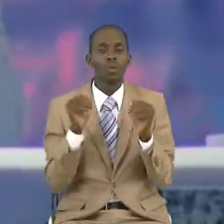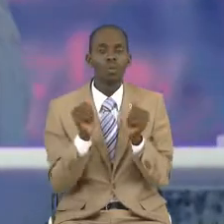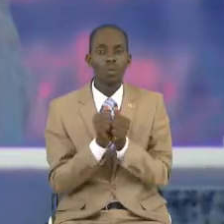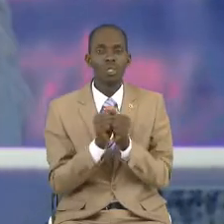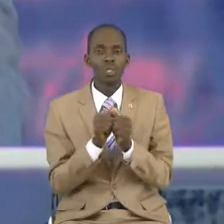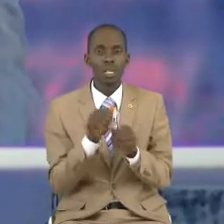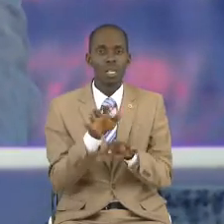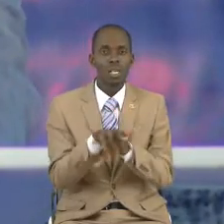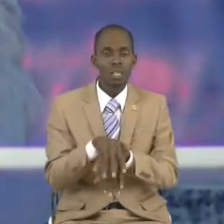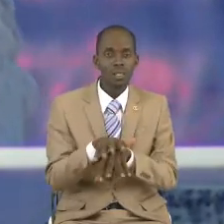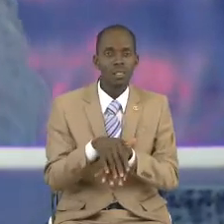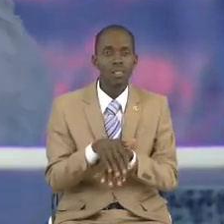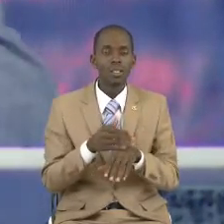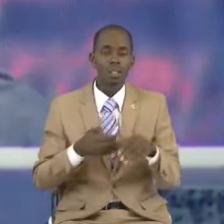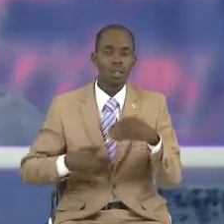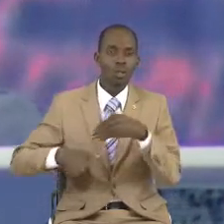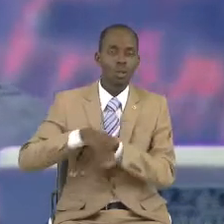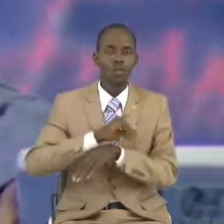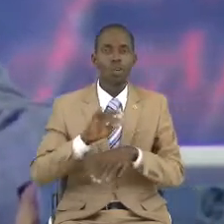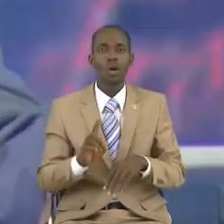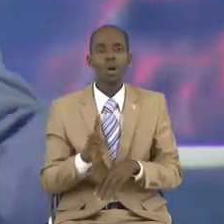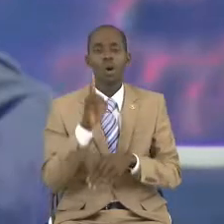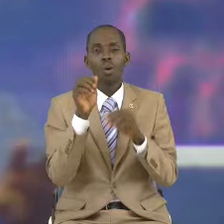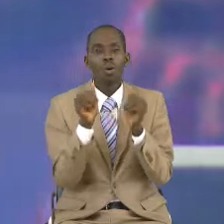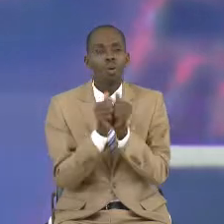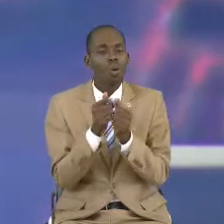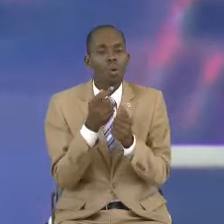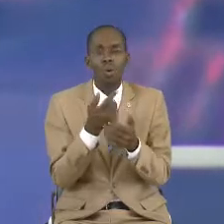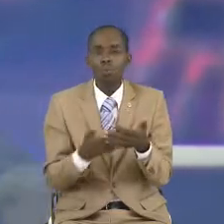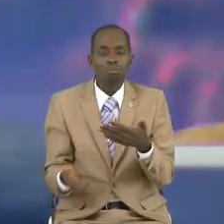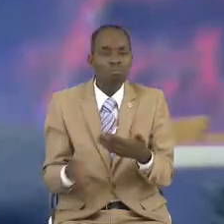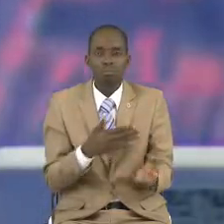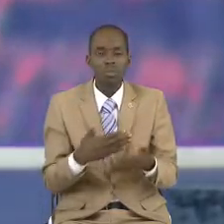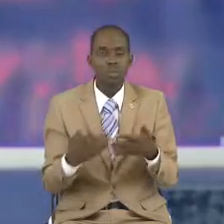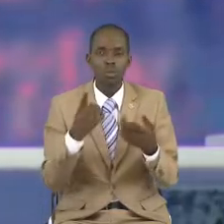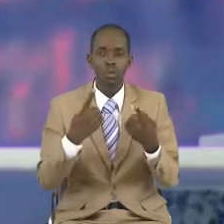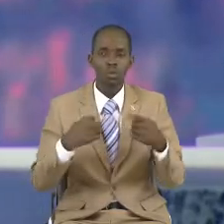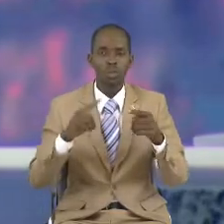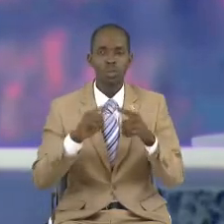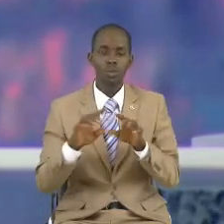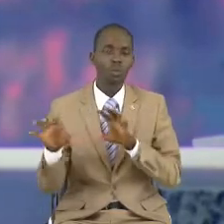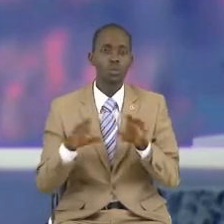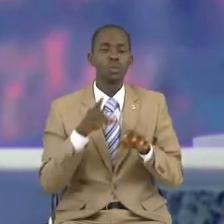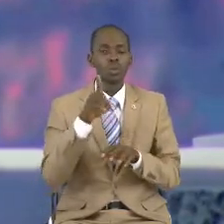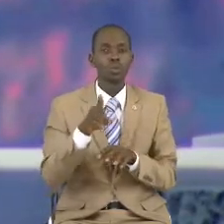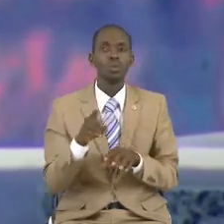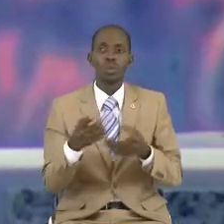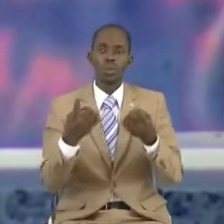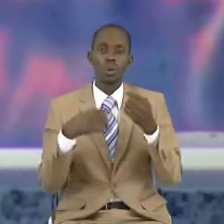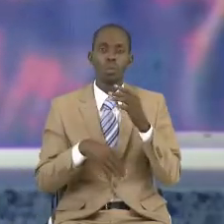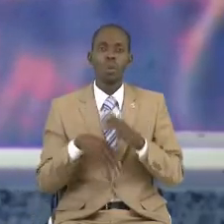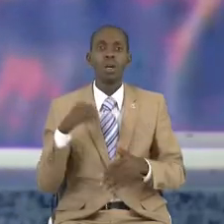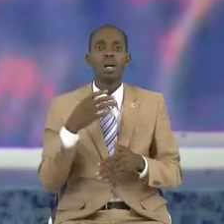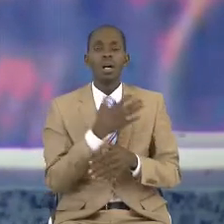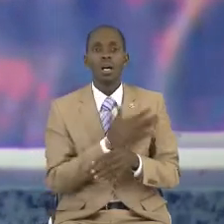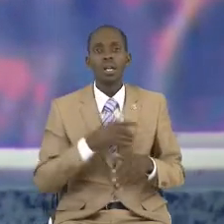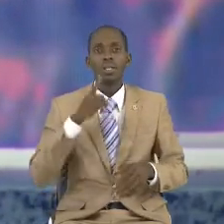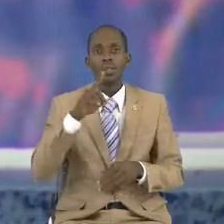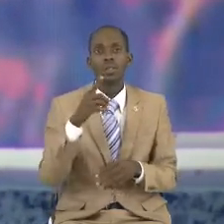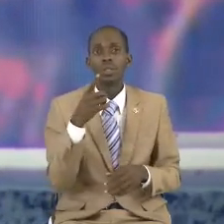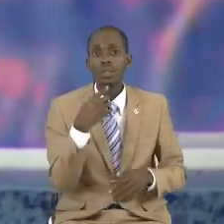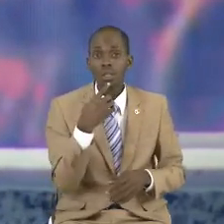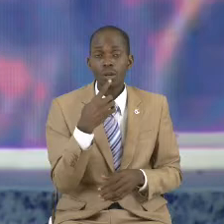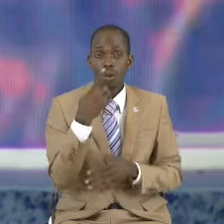covering up with whatever you are trying to do you come out and you say what i